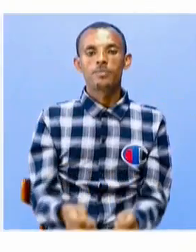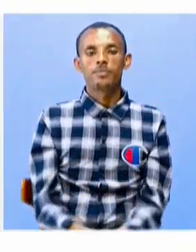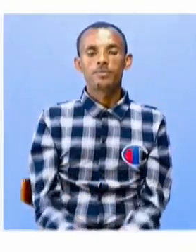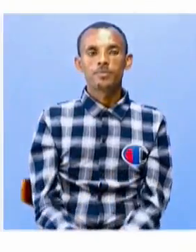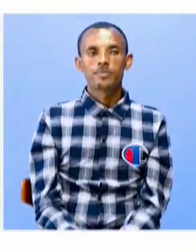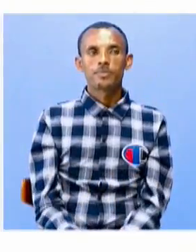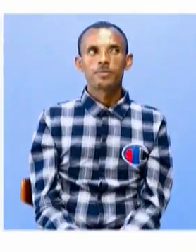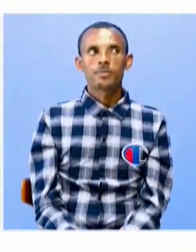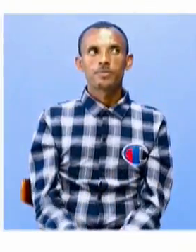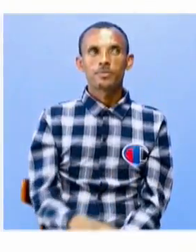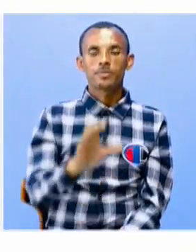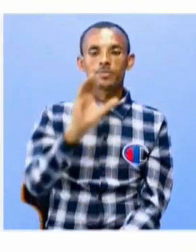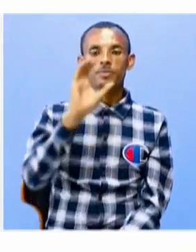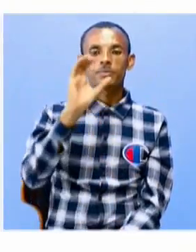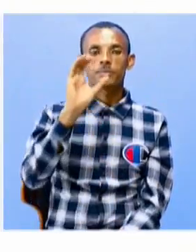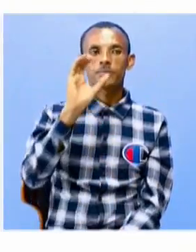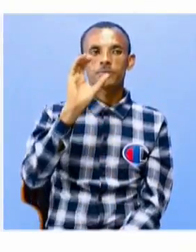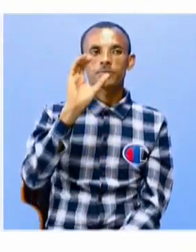C,